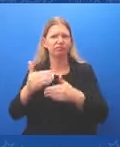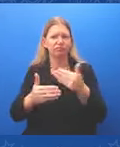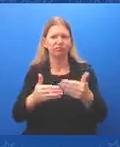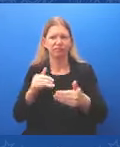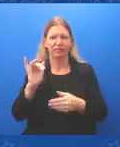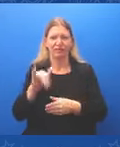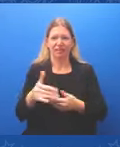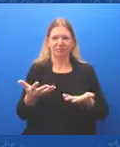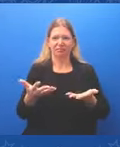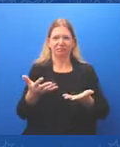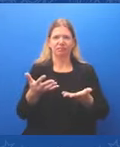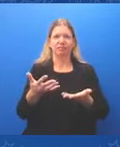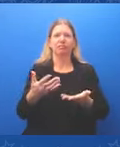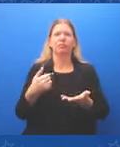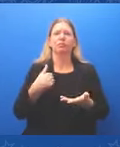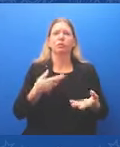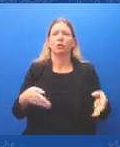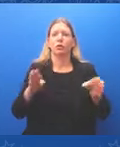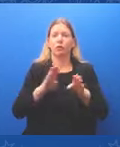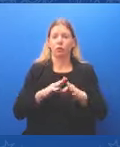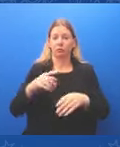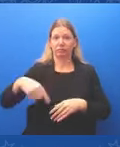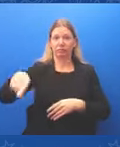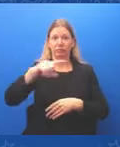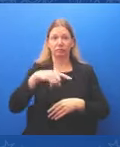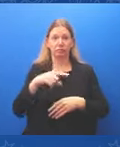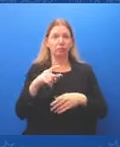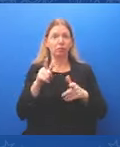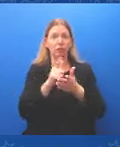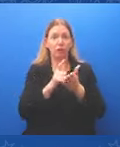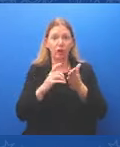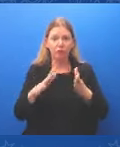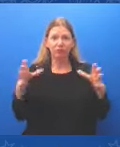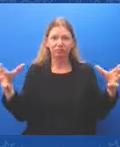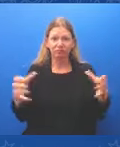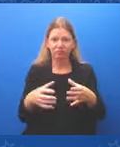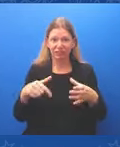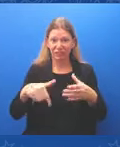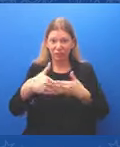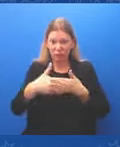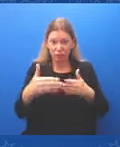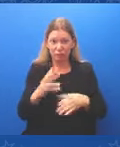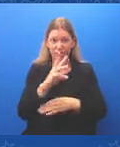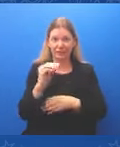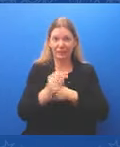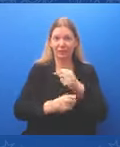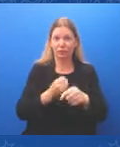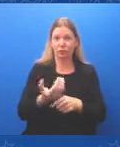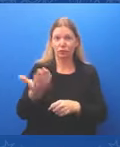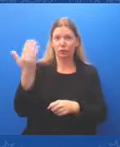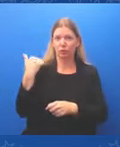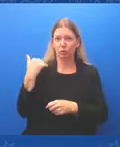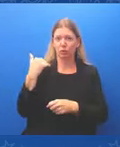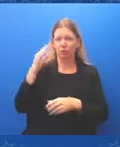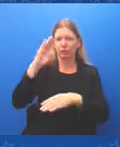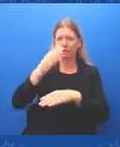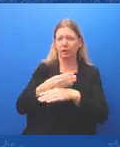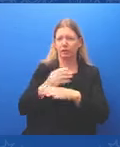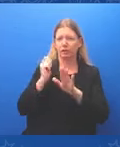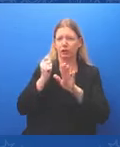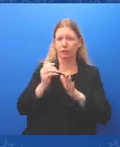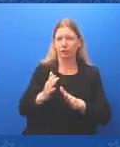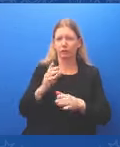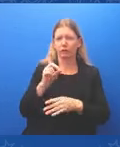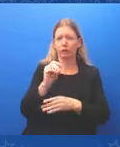domestic worker in Alabama. His name was Fred Gray. when Dr. King, Rosa Parks, and